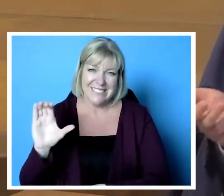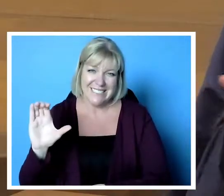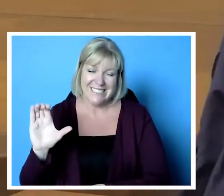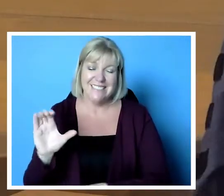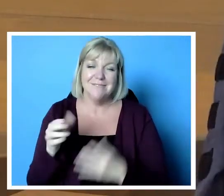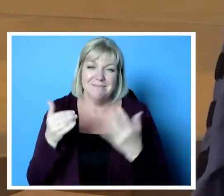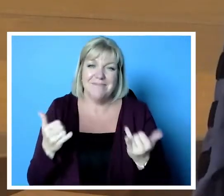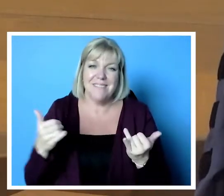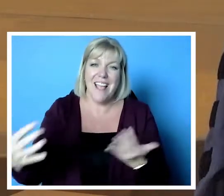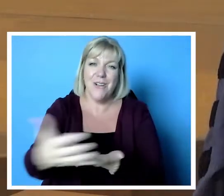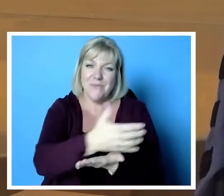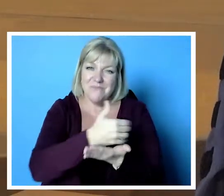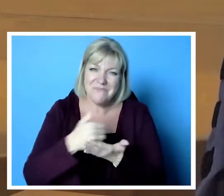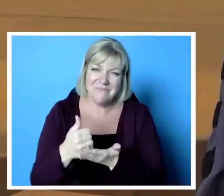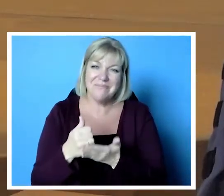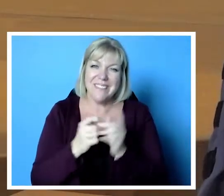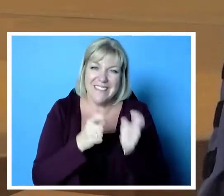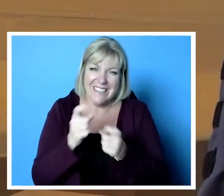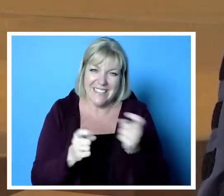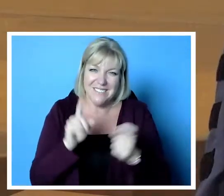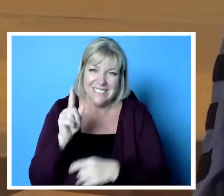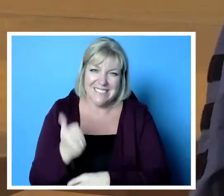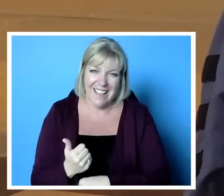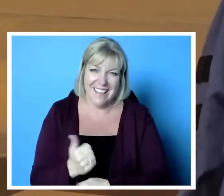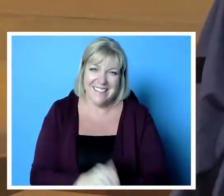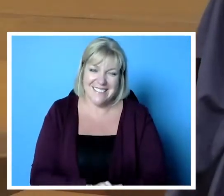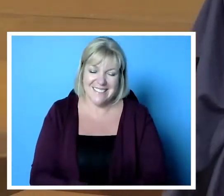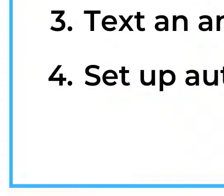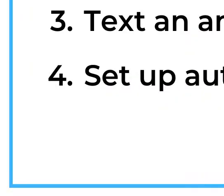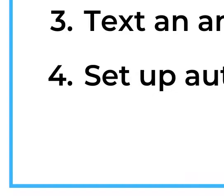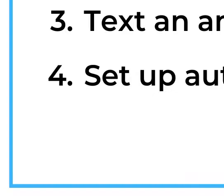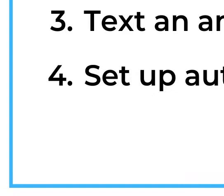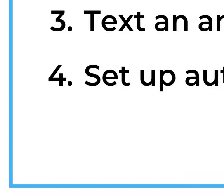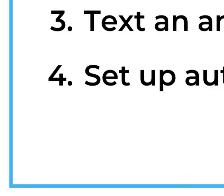our tithes will now be received.